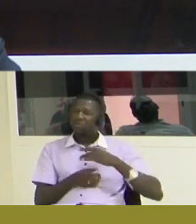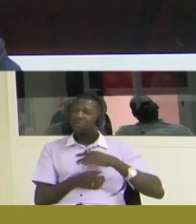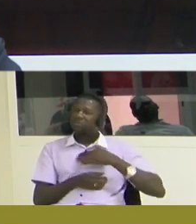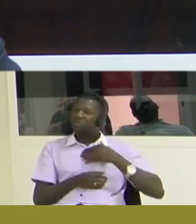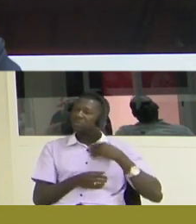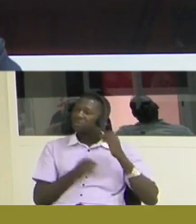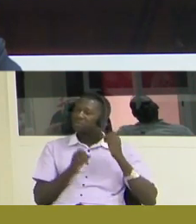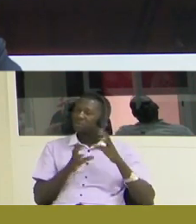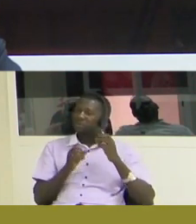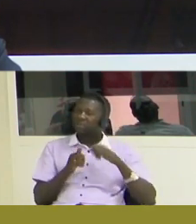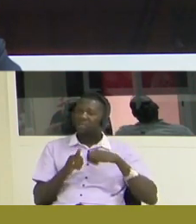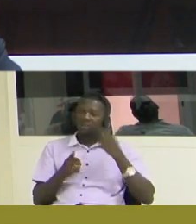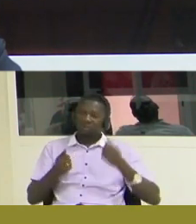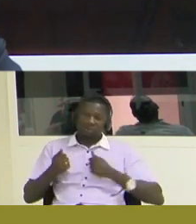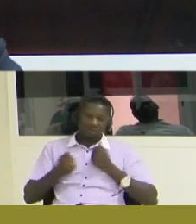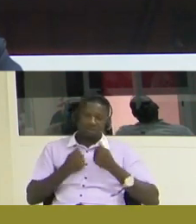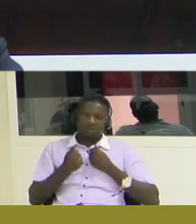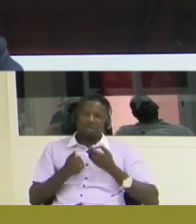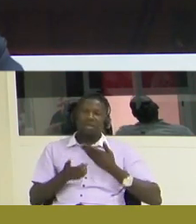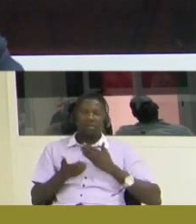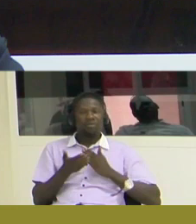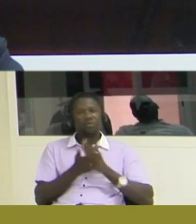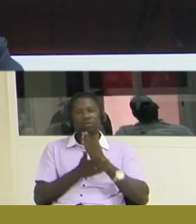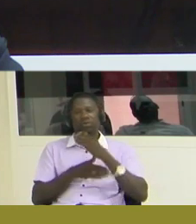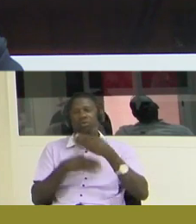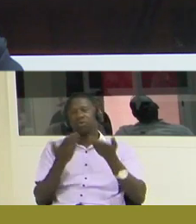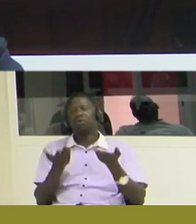he had been through and